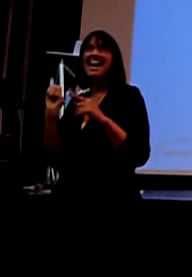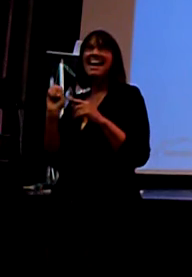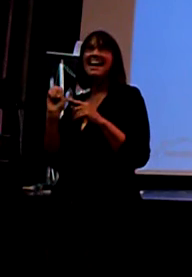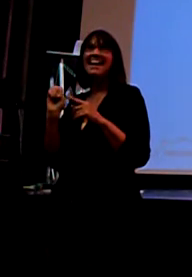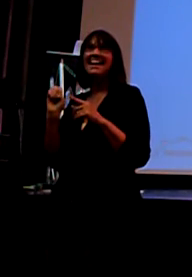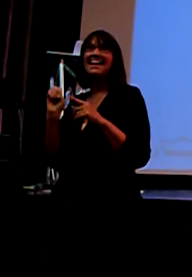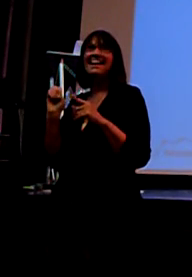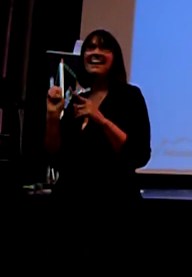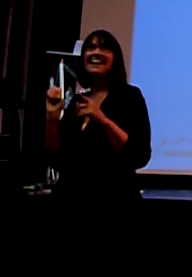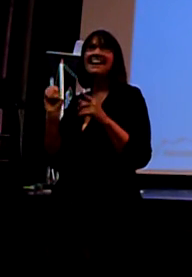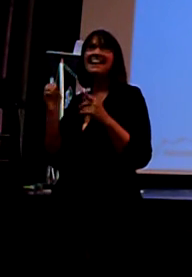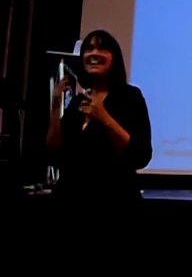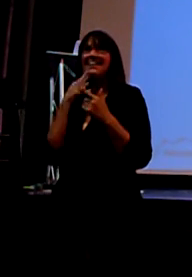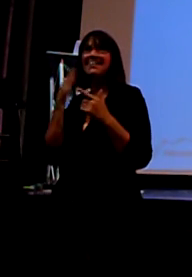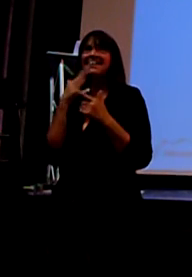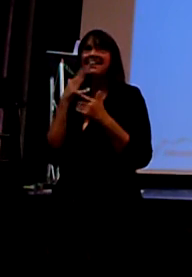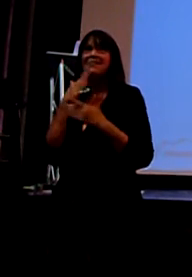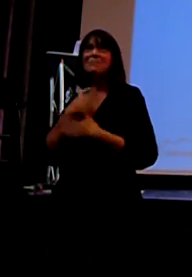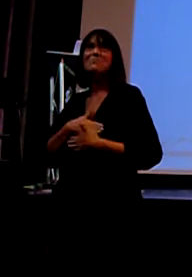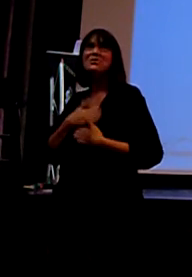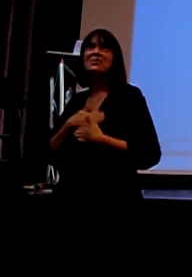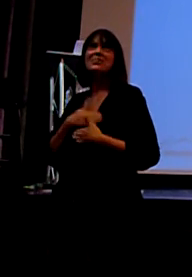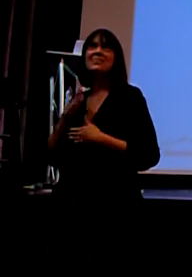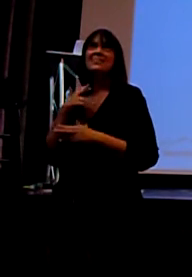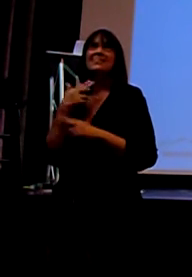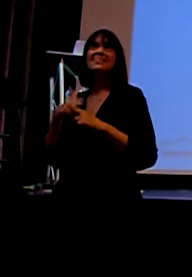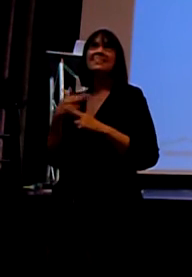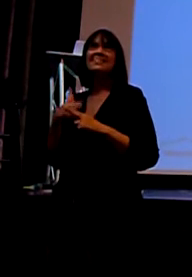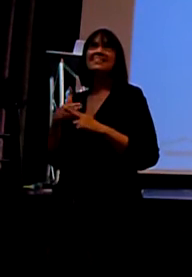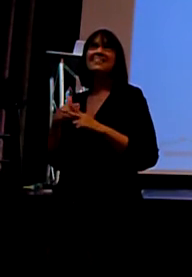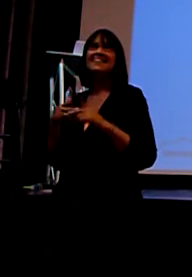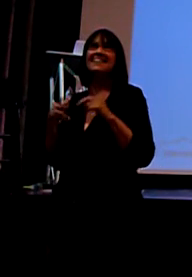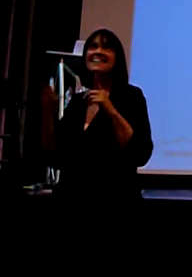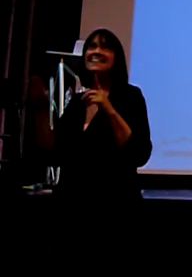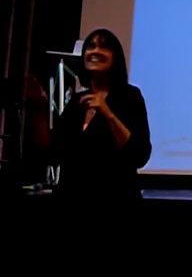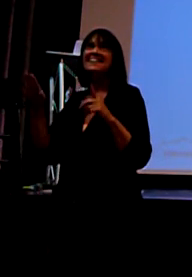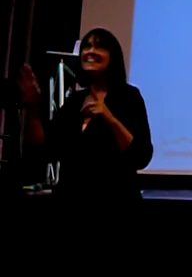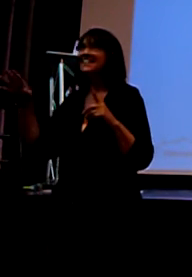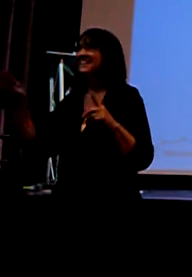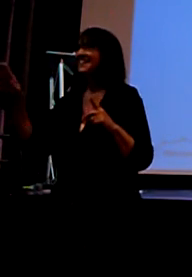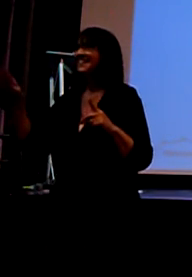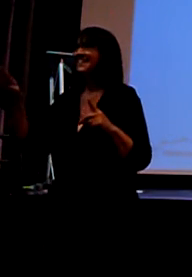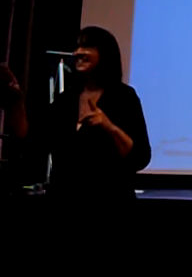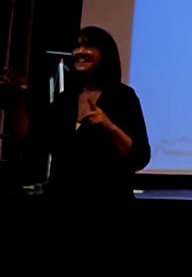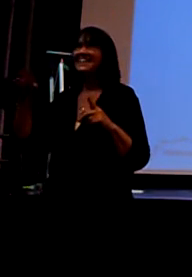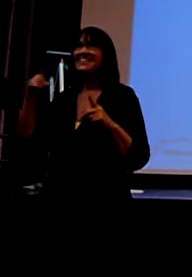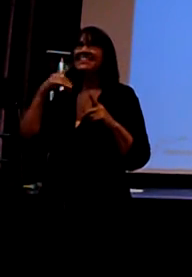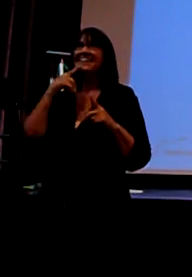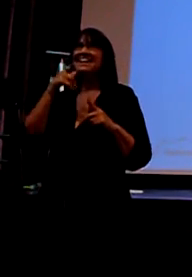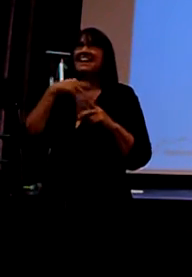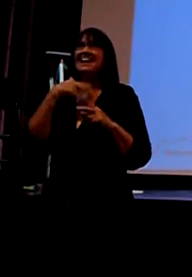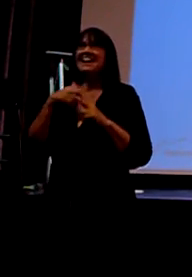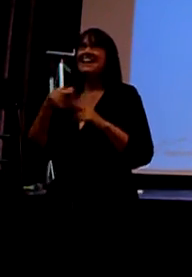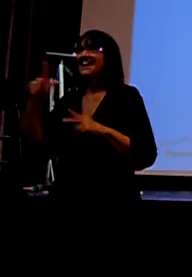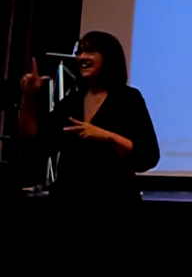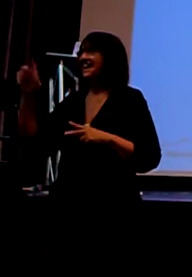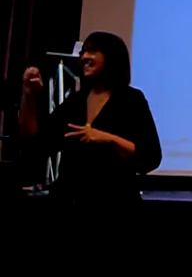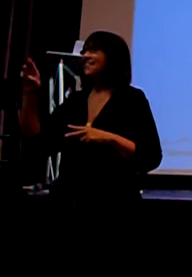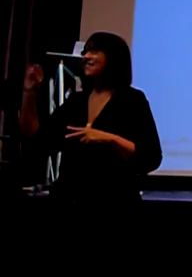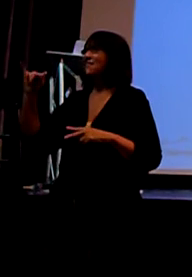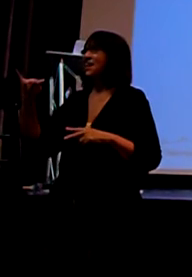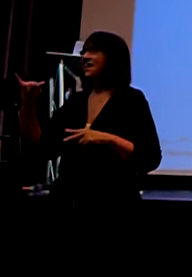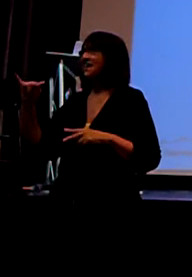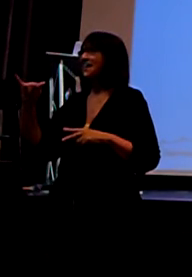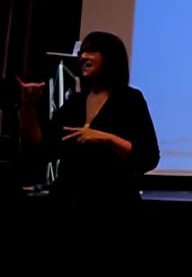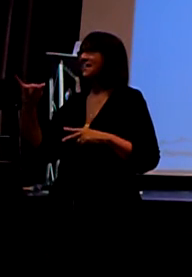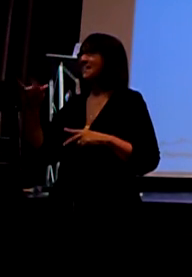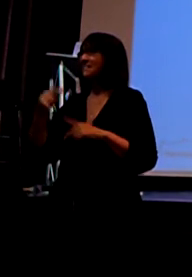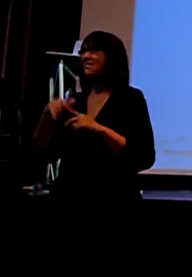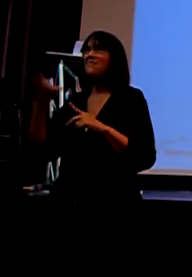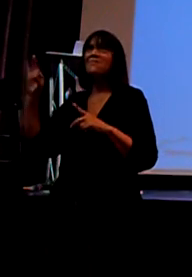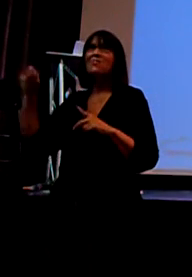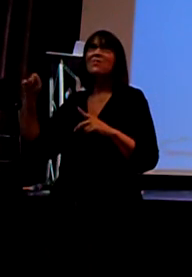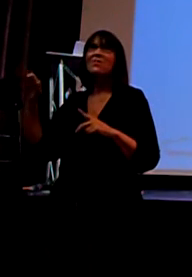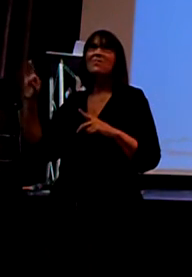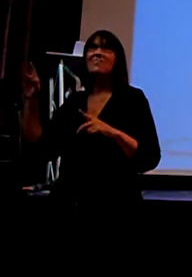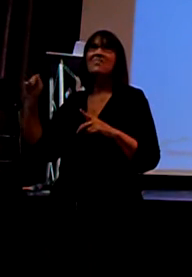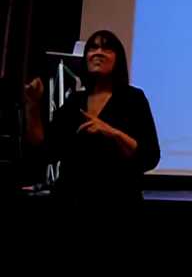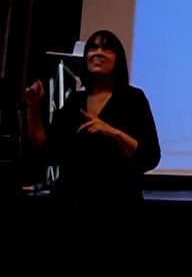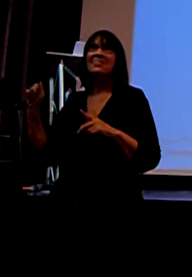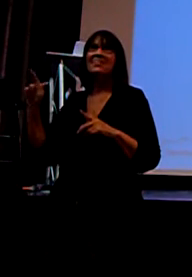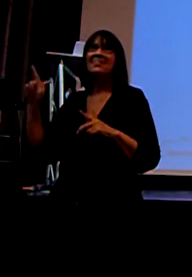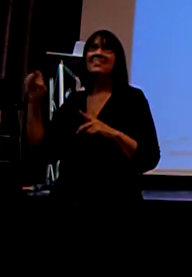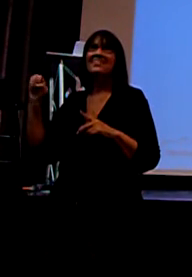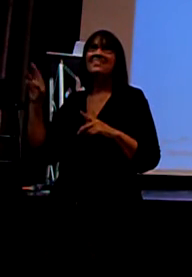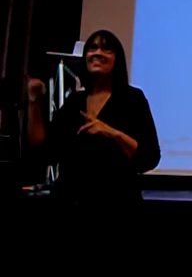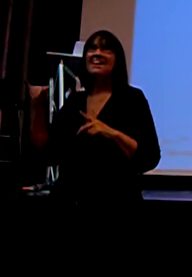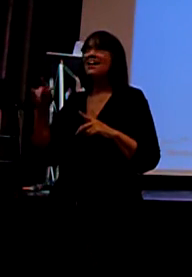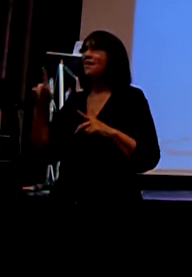Thank you very much. Really appreciate it. What's your name, sir? My name is Leroy, and I come to you from Boca Raton, Florida. Leroy